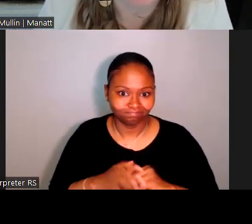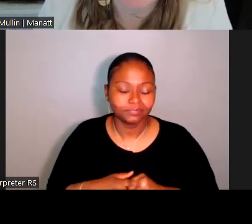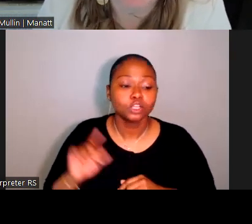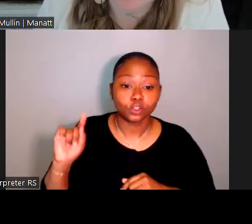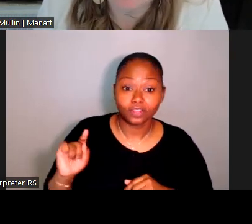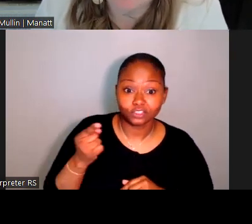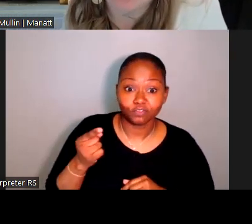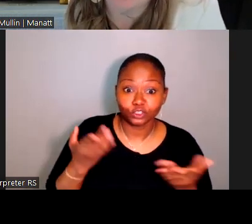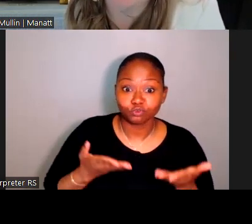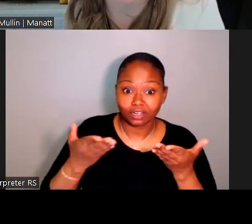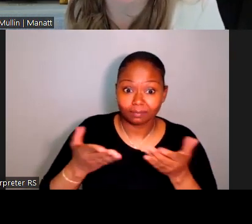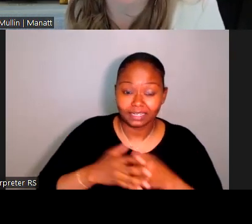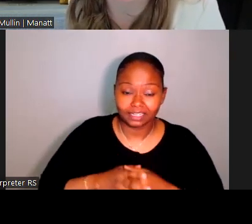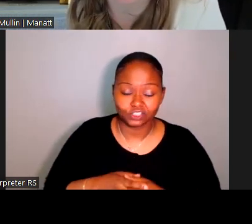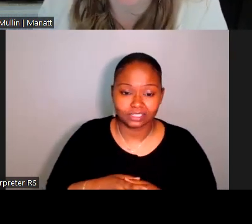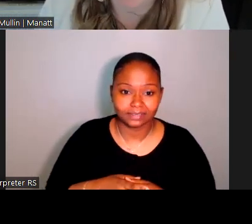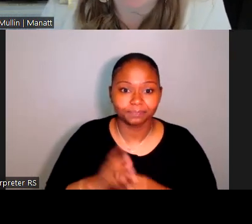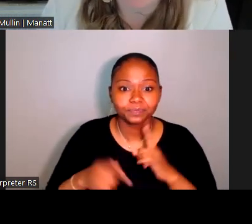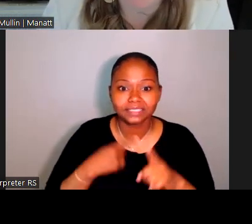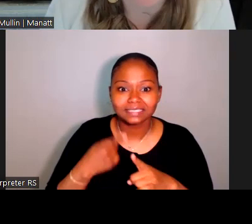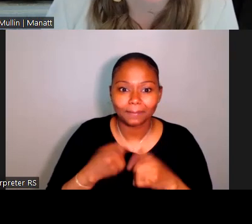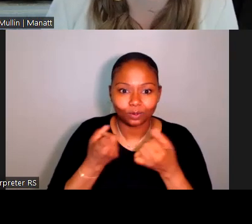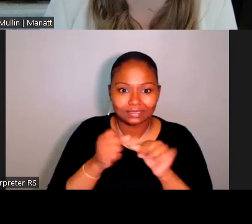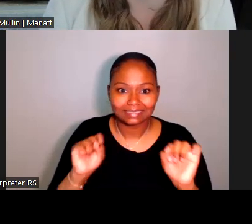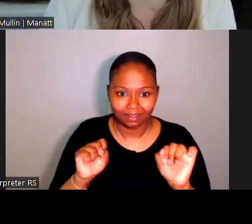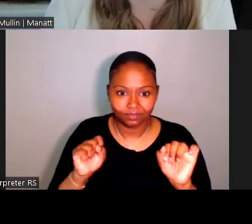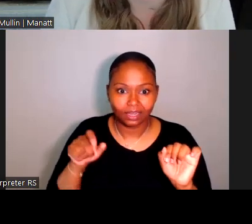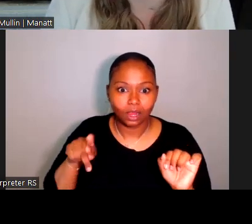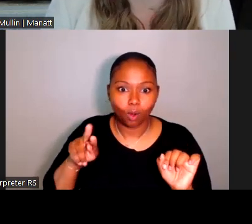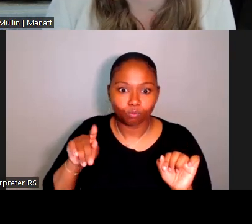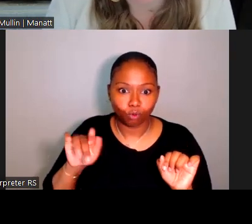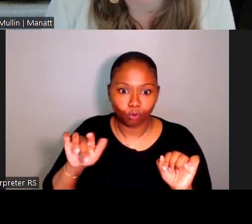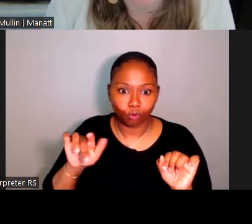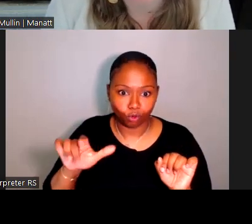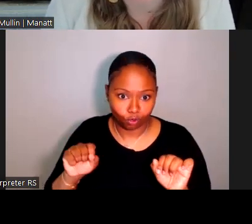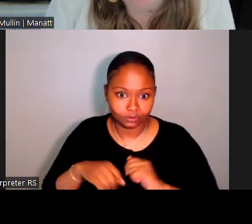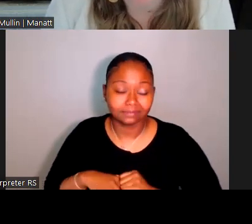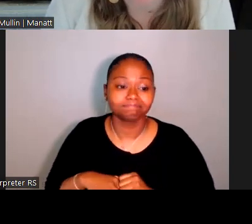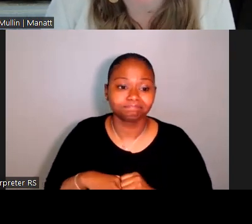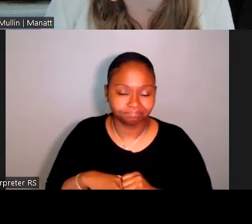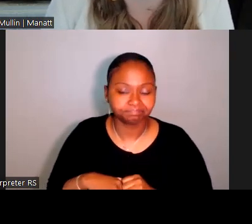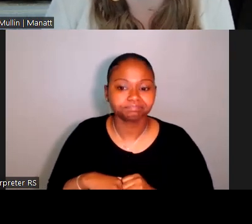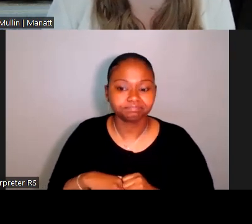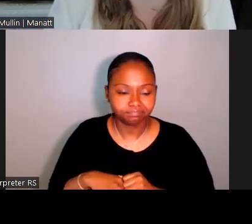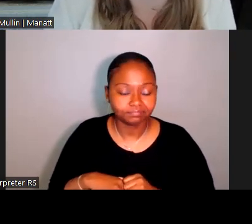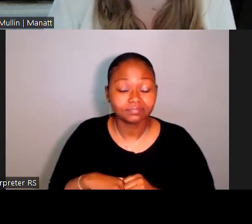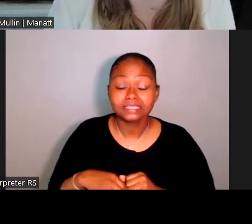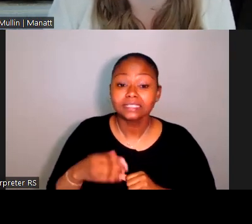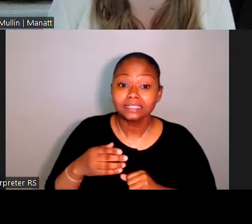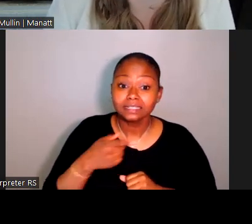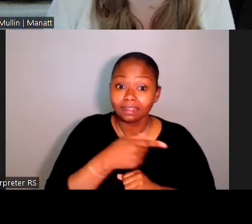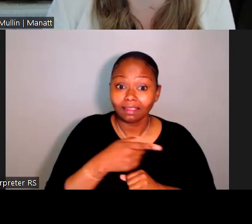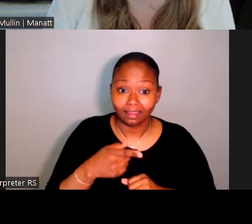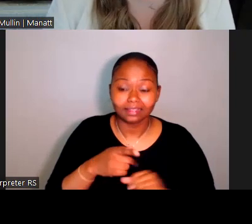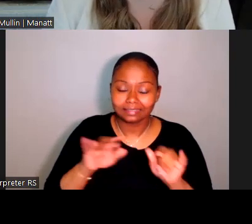first recommendation is about safety protocols. At a high level, it states that as a standard during a